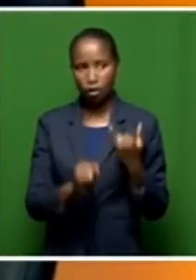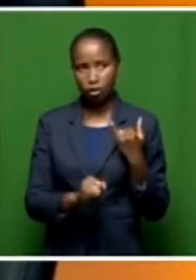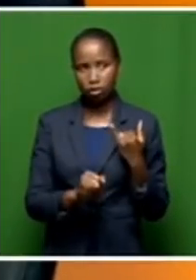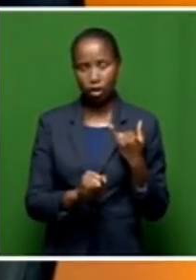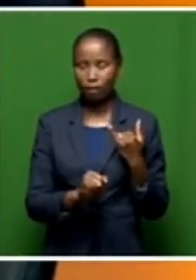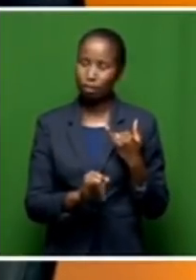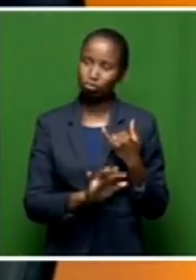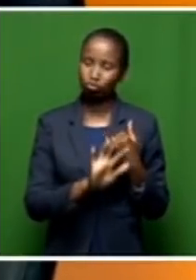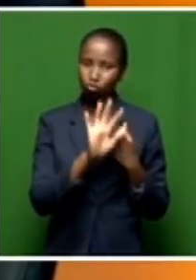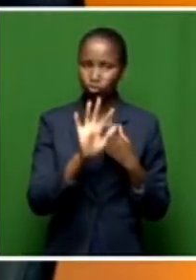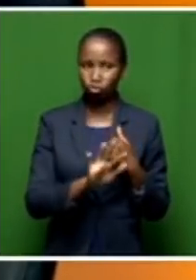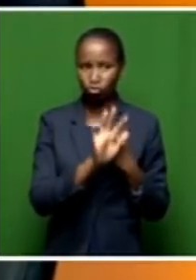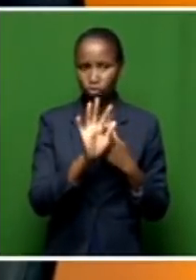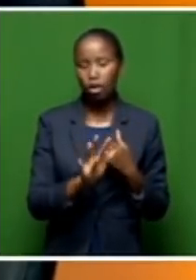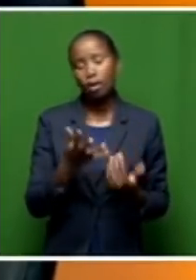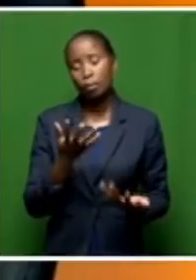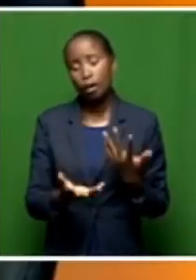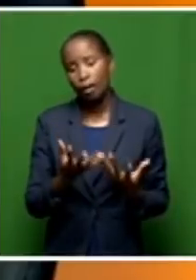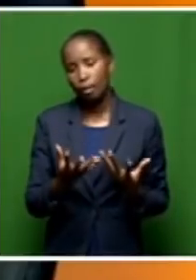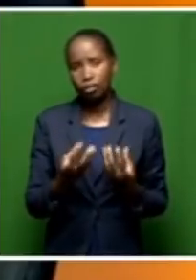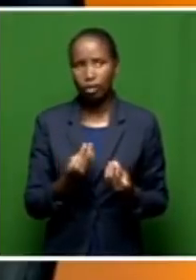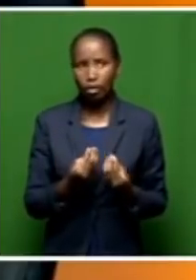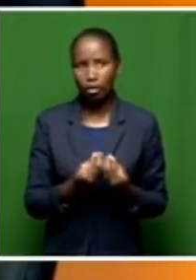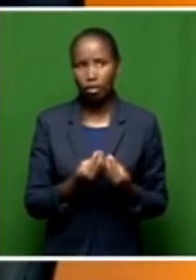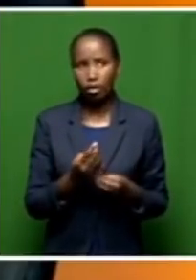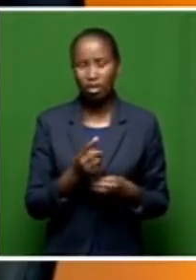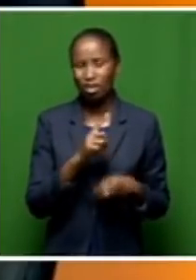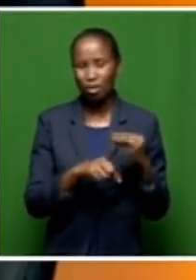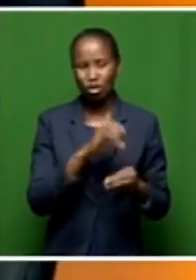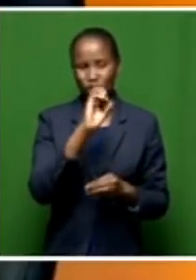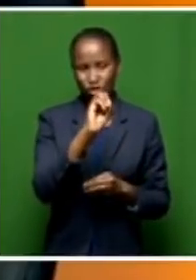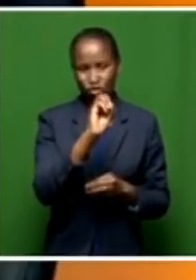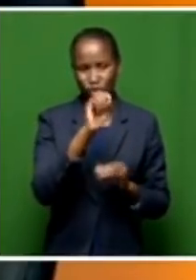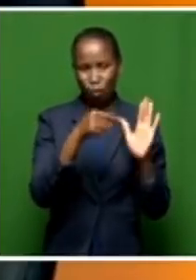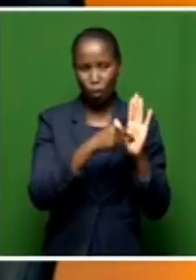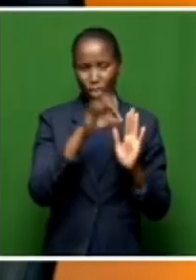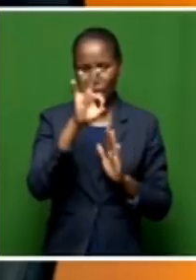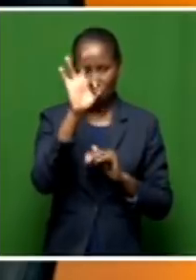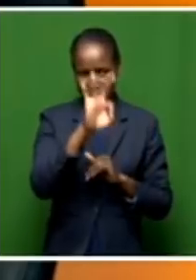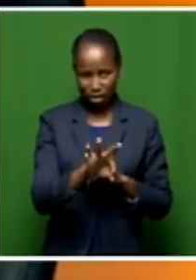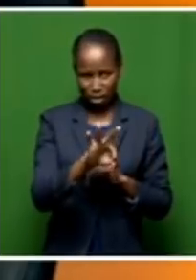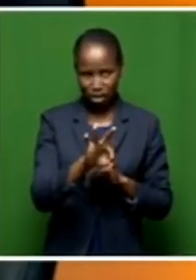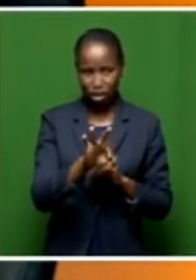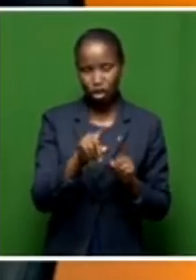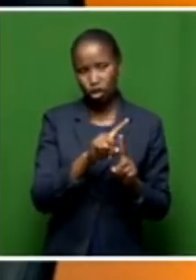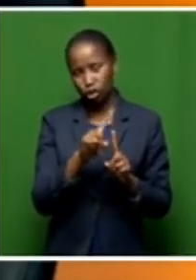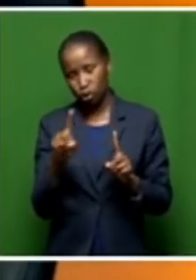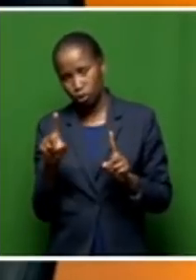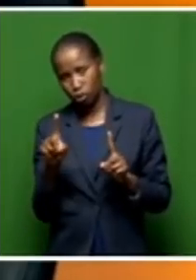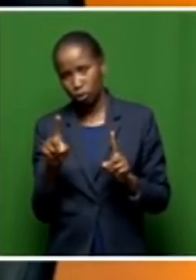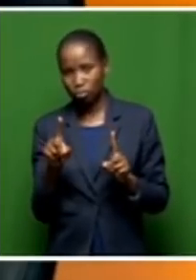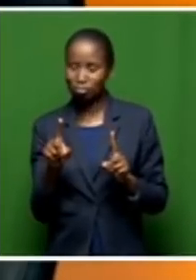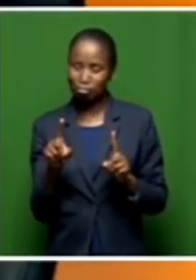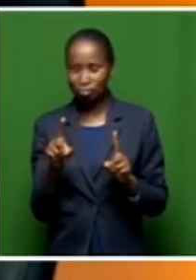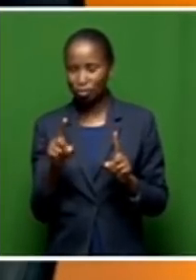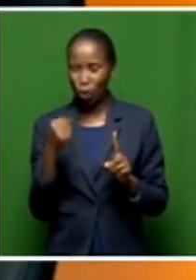between 0.3% to round about, I think the maximum that we made an error at this